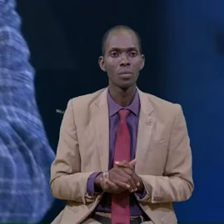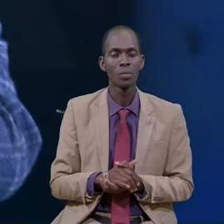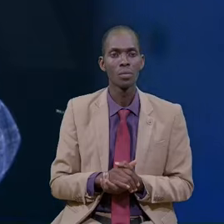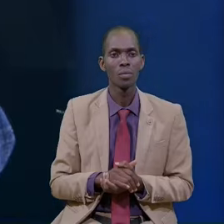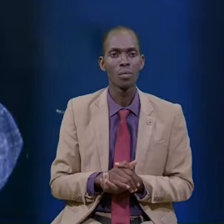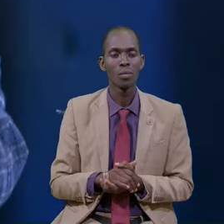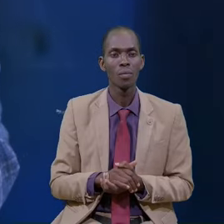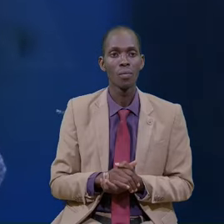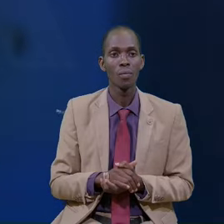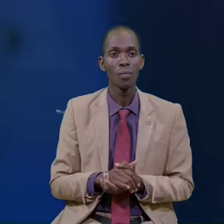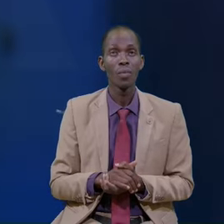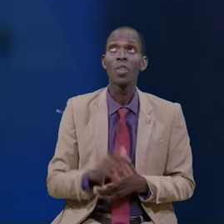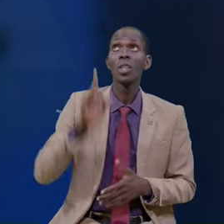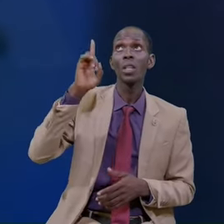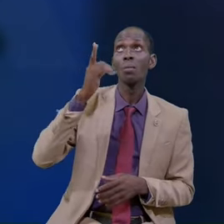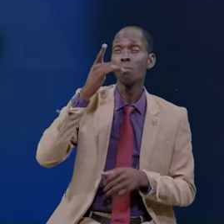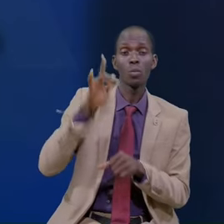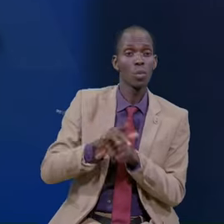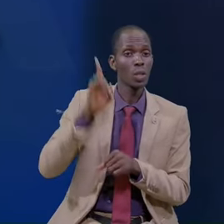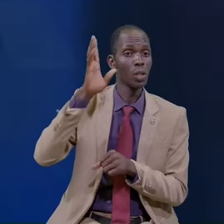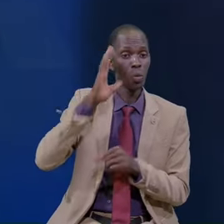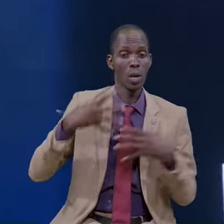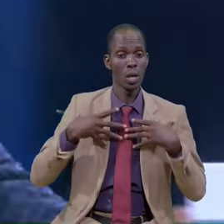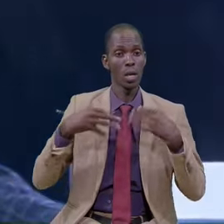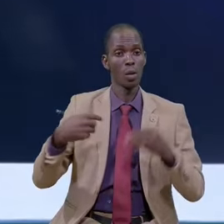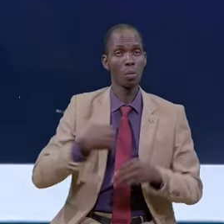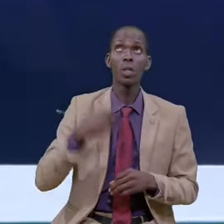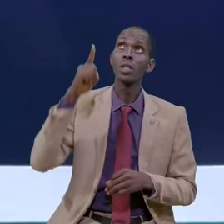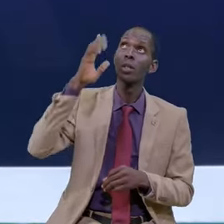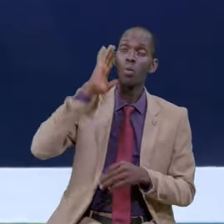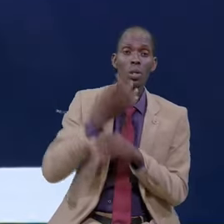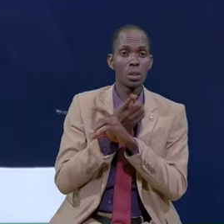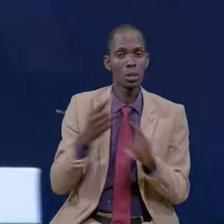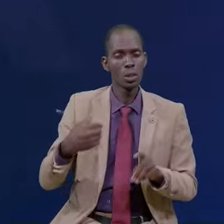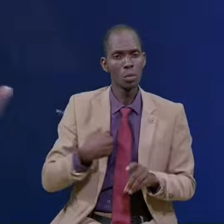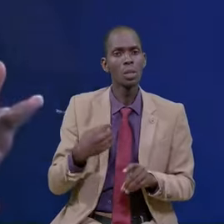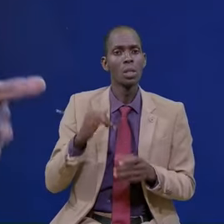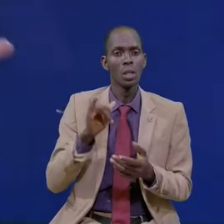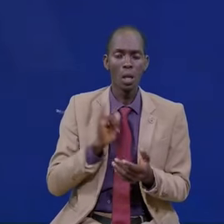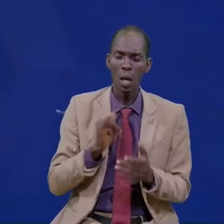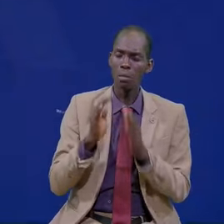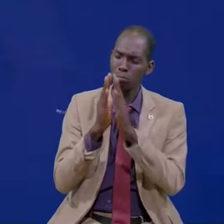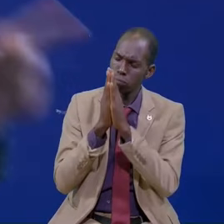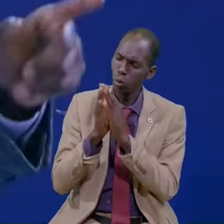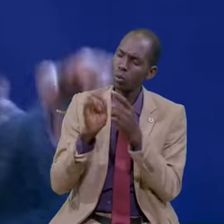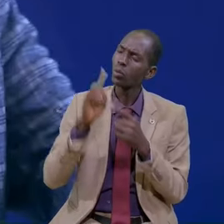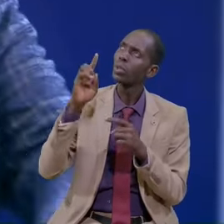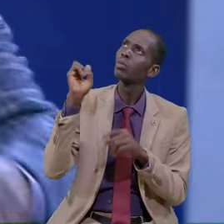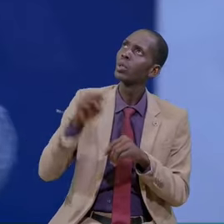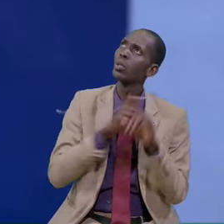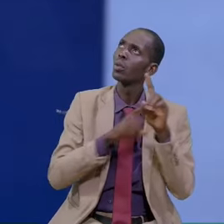speak it will heal me it will deliver me I only need to call upon him yes Lord I